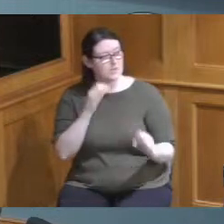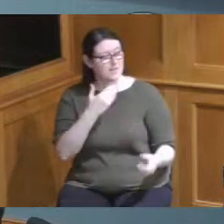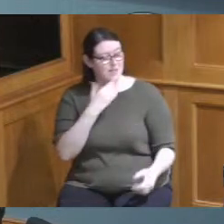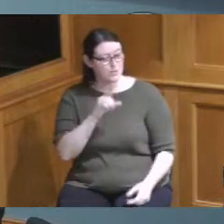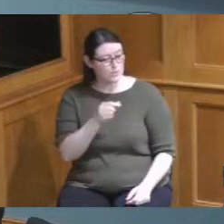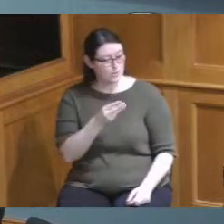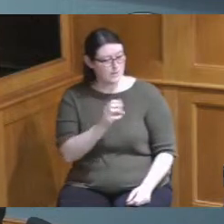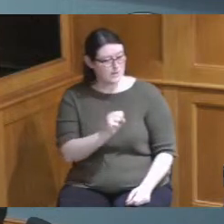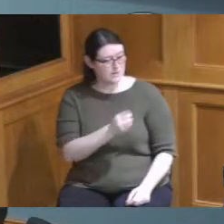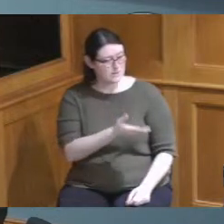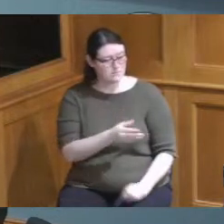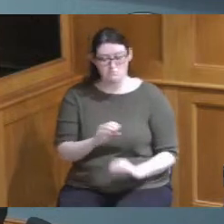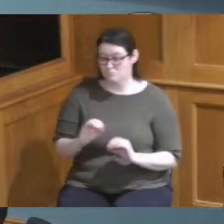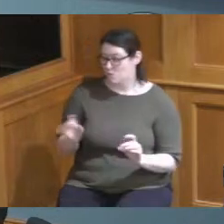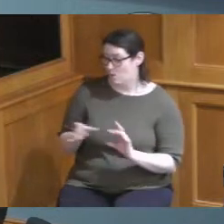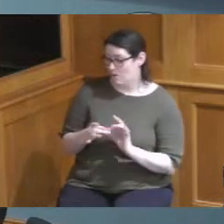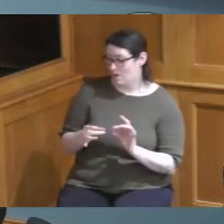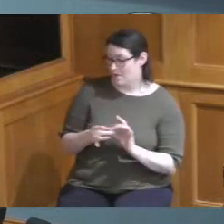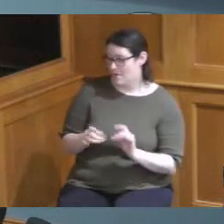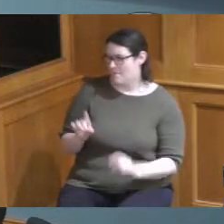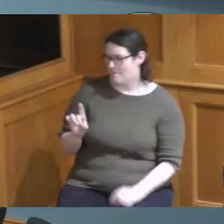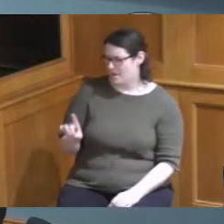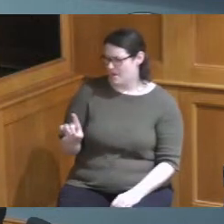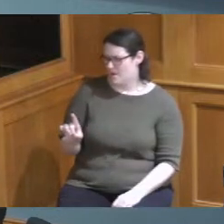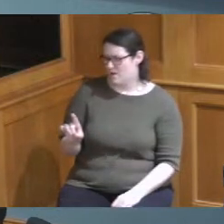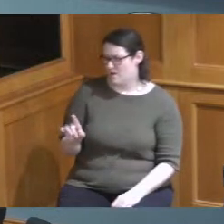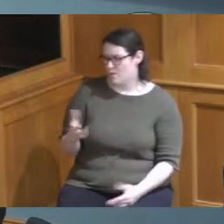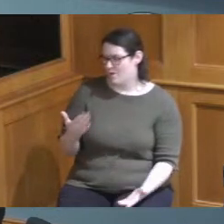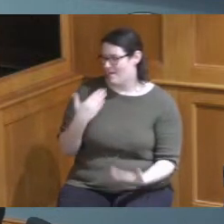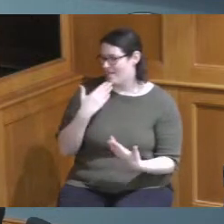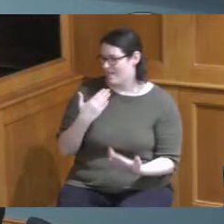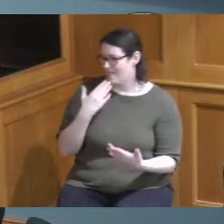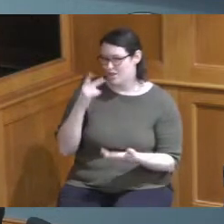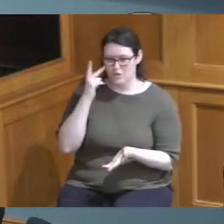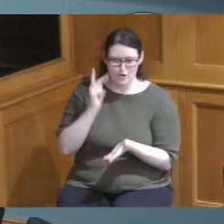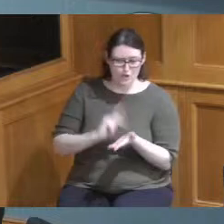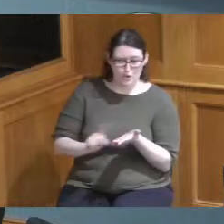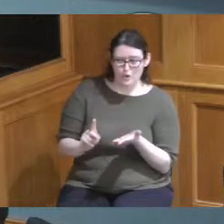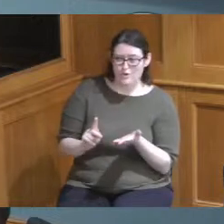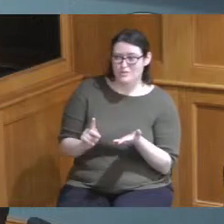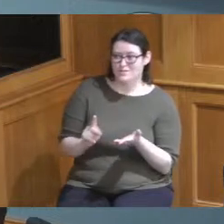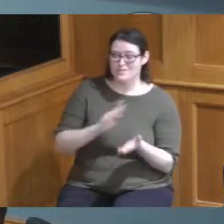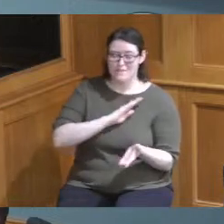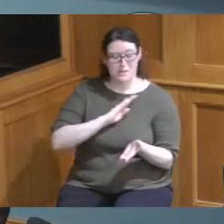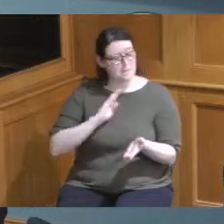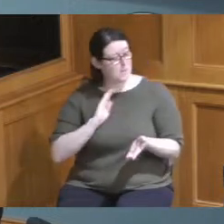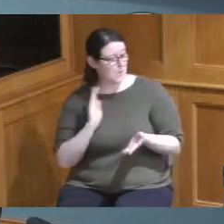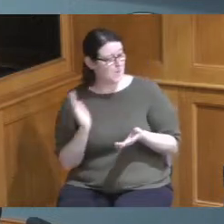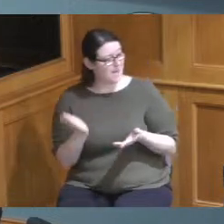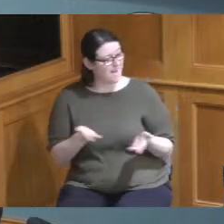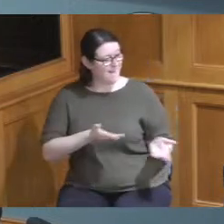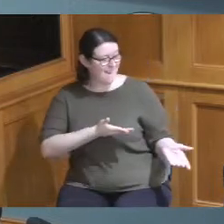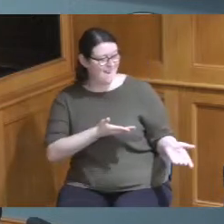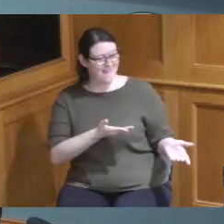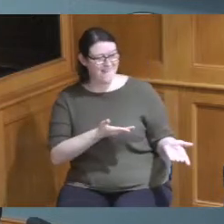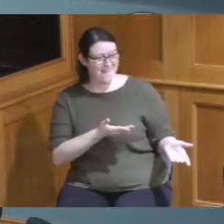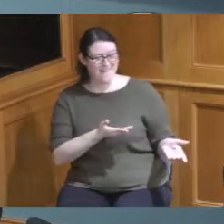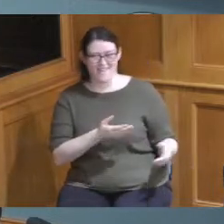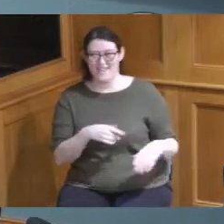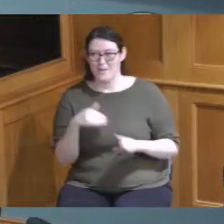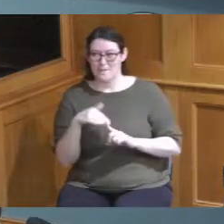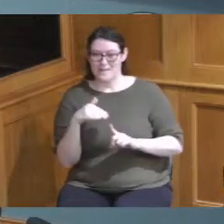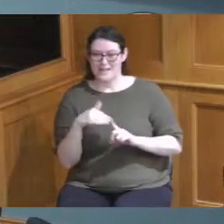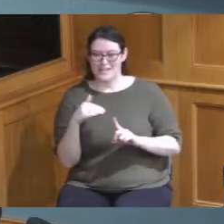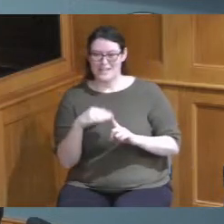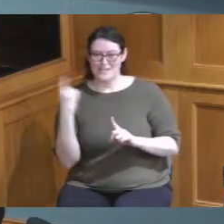Dumas. No comments, but I just want to thank our clerks of the board and how they bug us all the